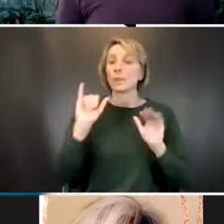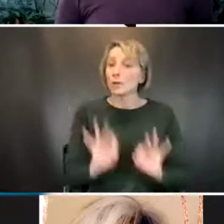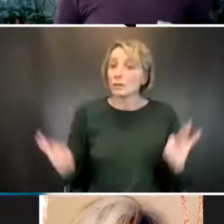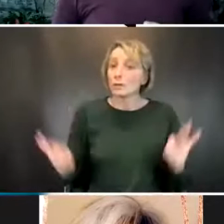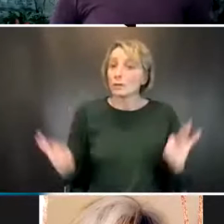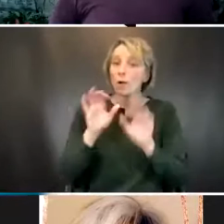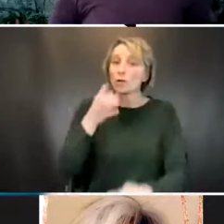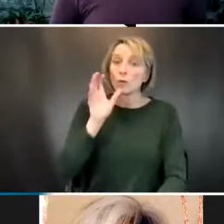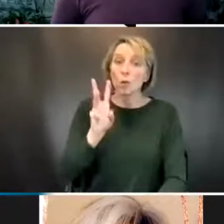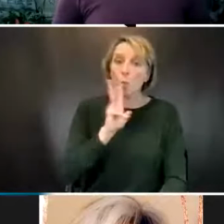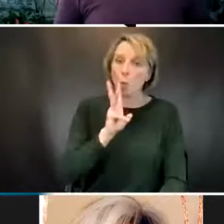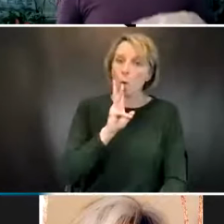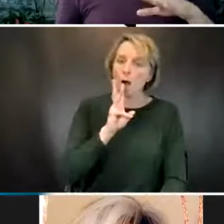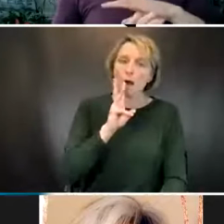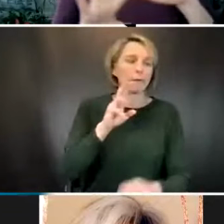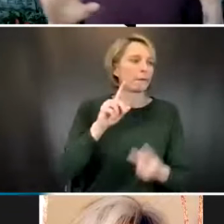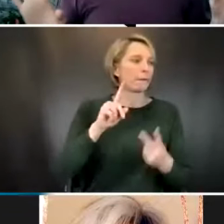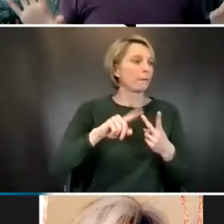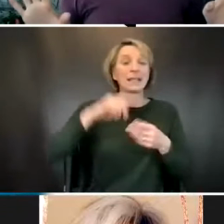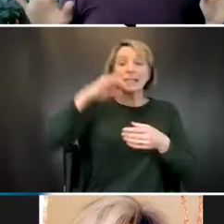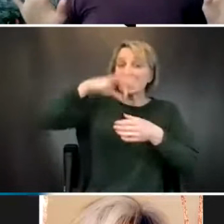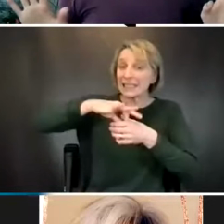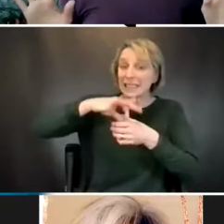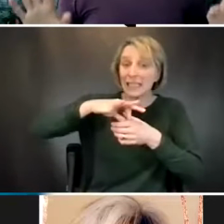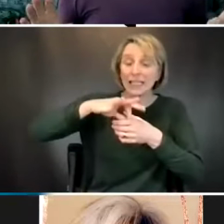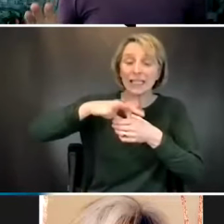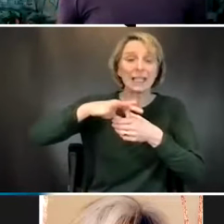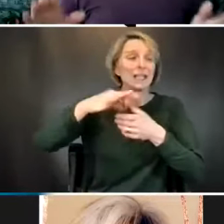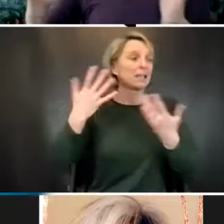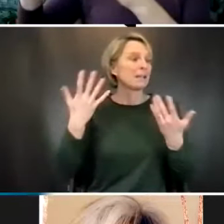tea, and any of those things are